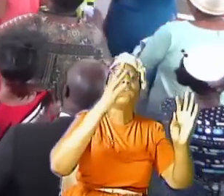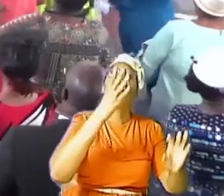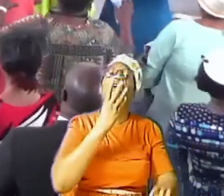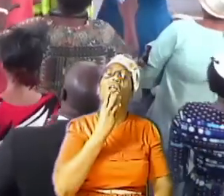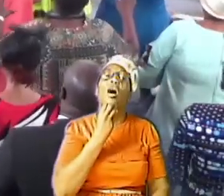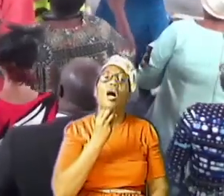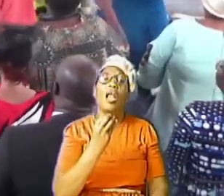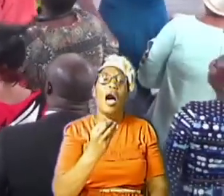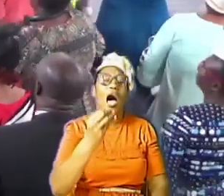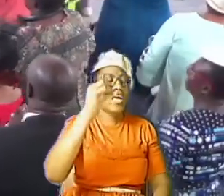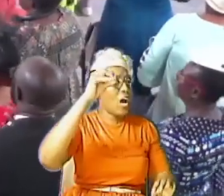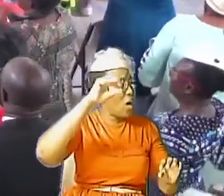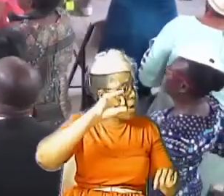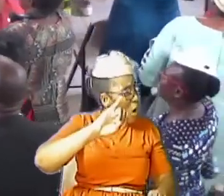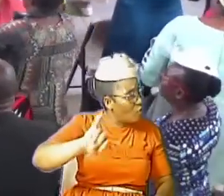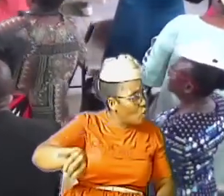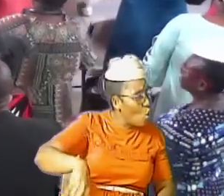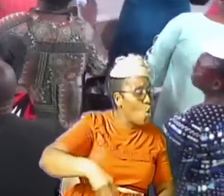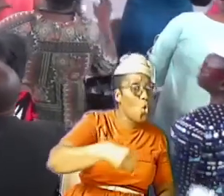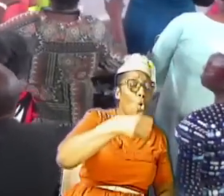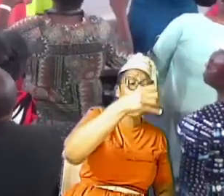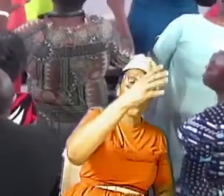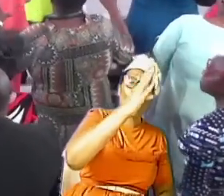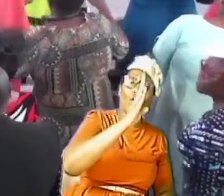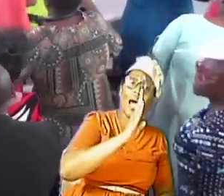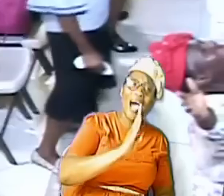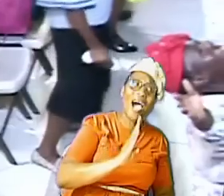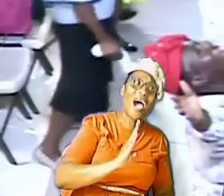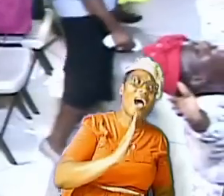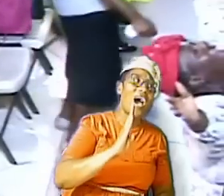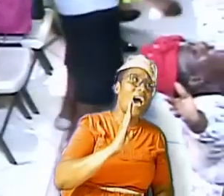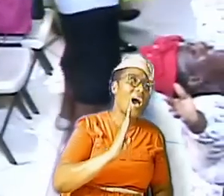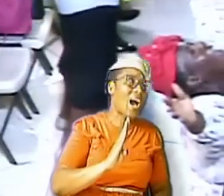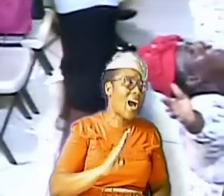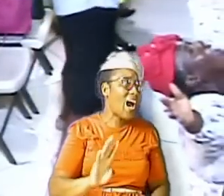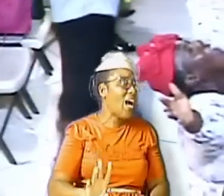chain. Break every chain. The Lion of